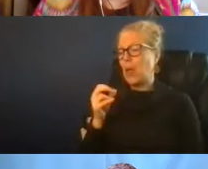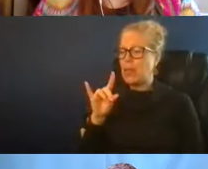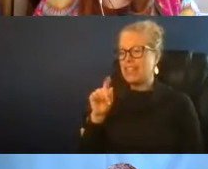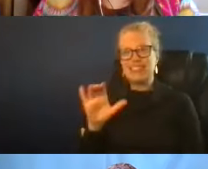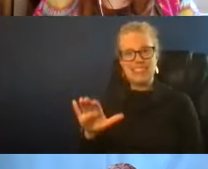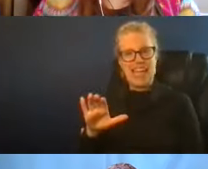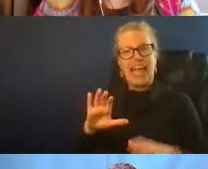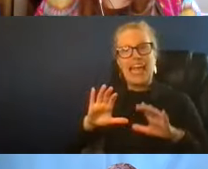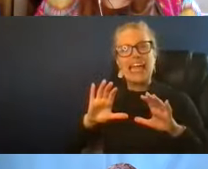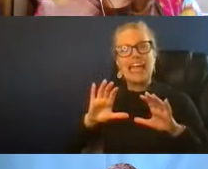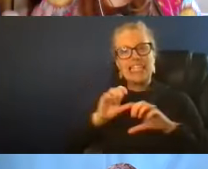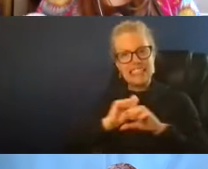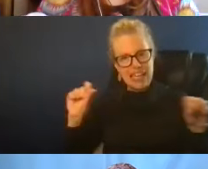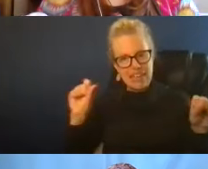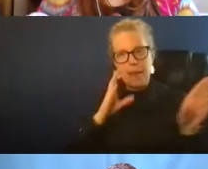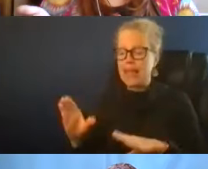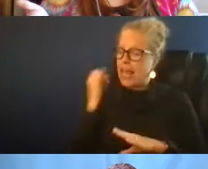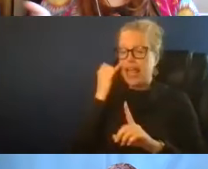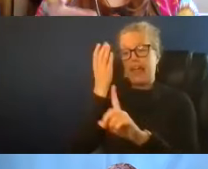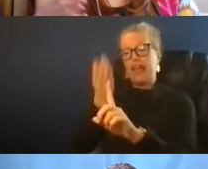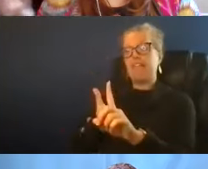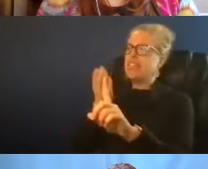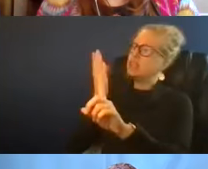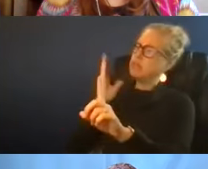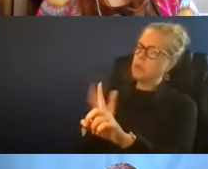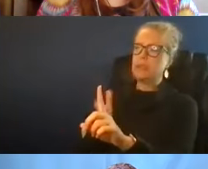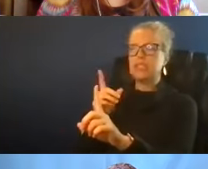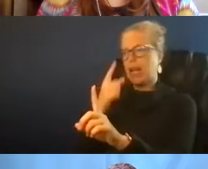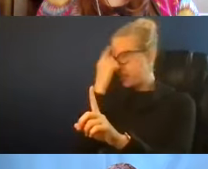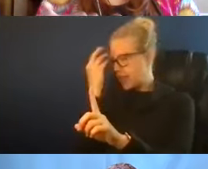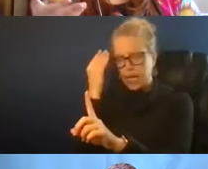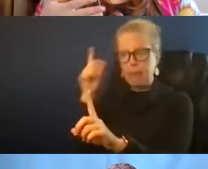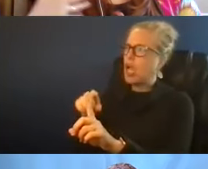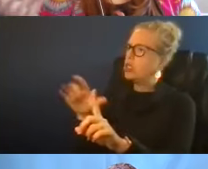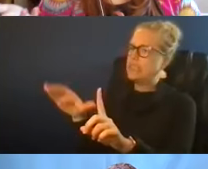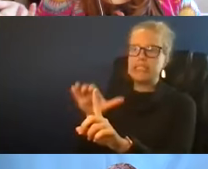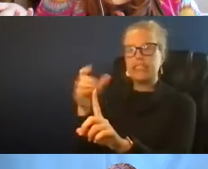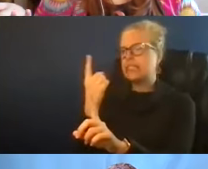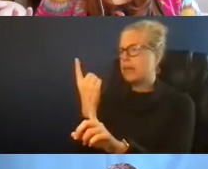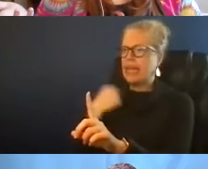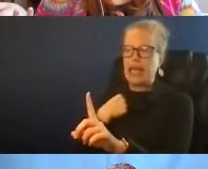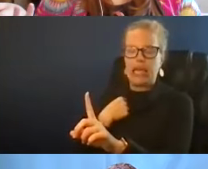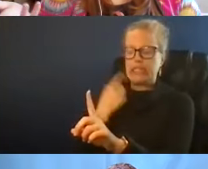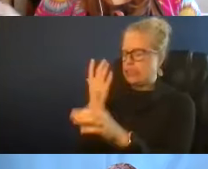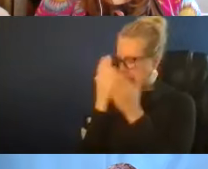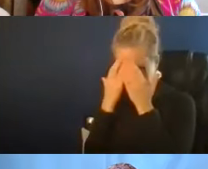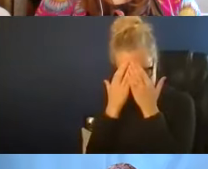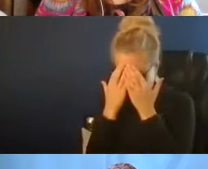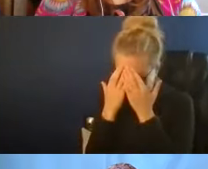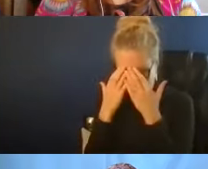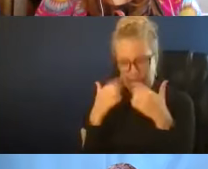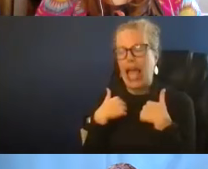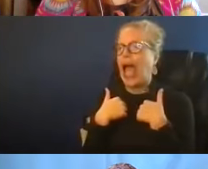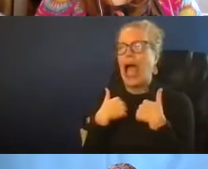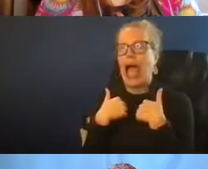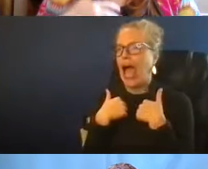for, well, if the survivor I'm working with does something that I wouldn't have